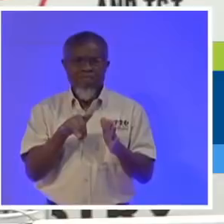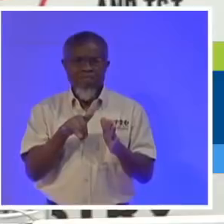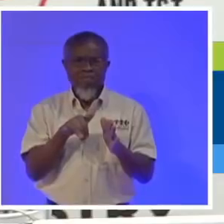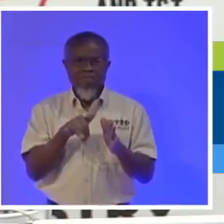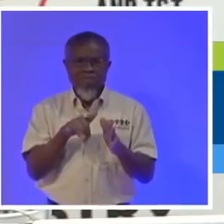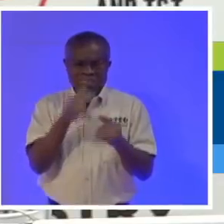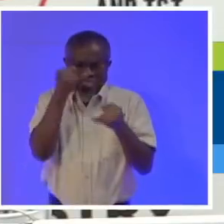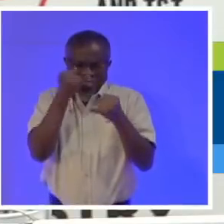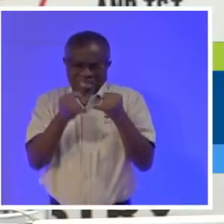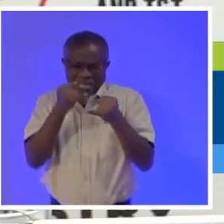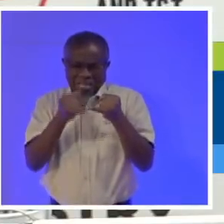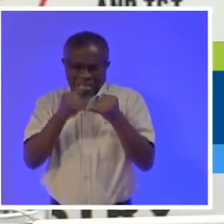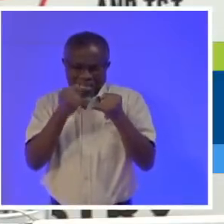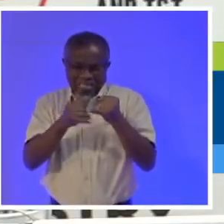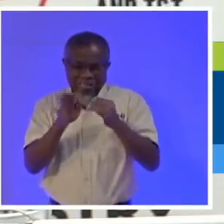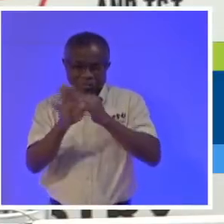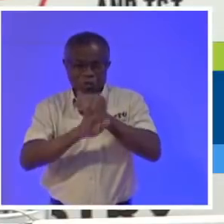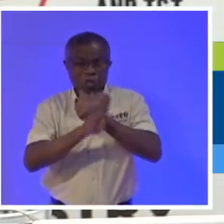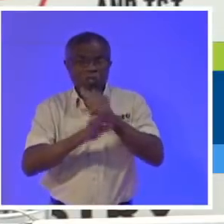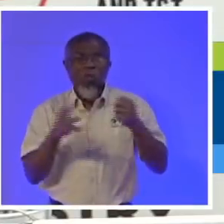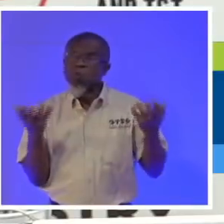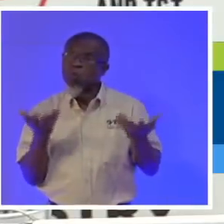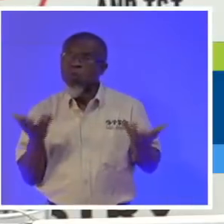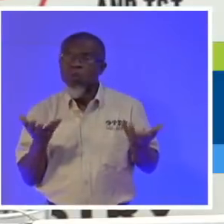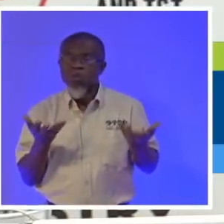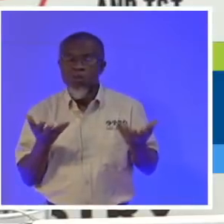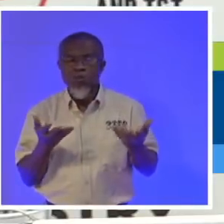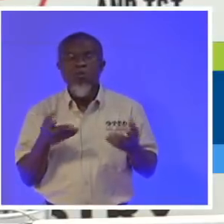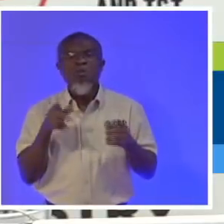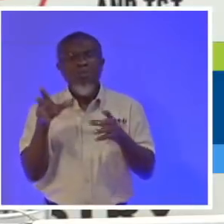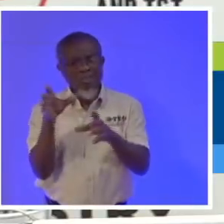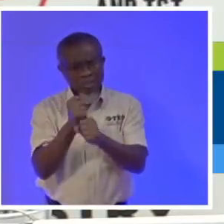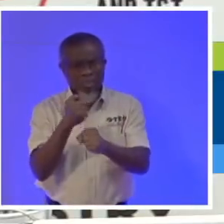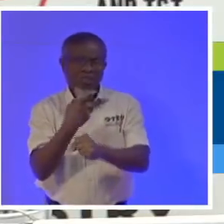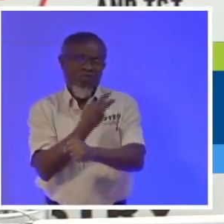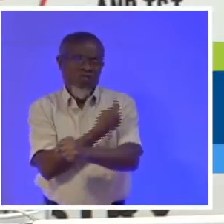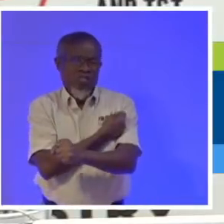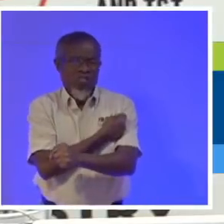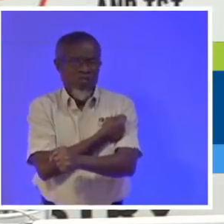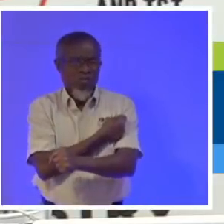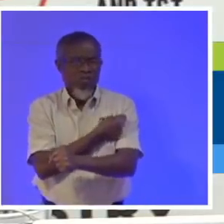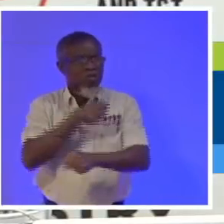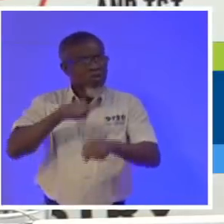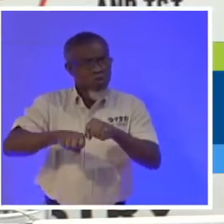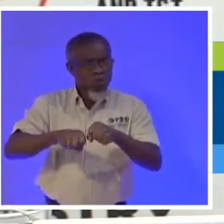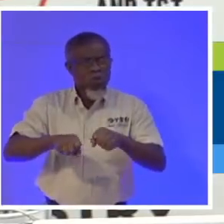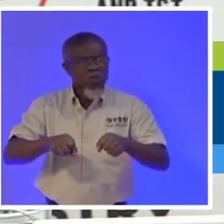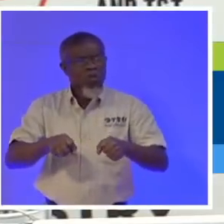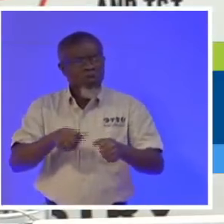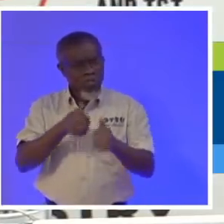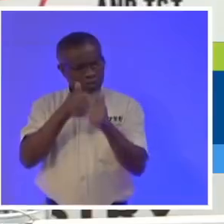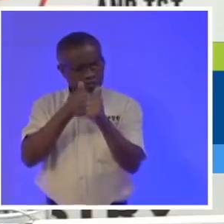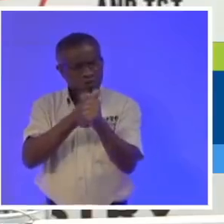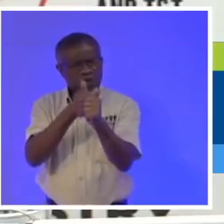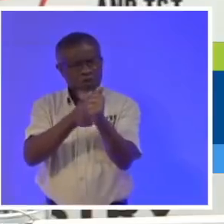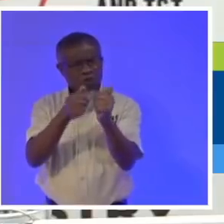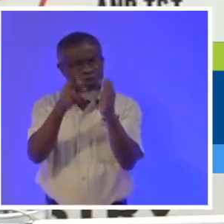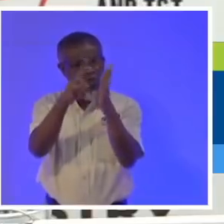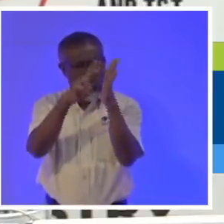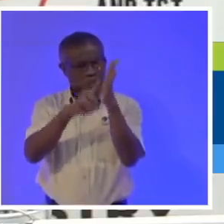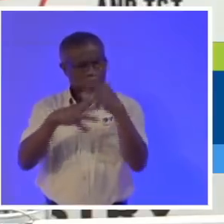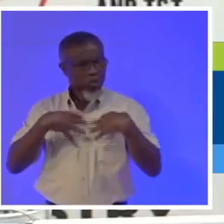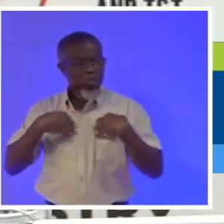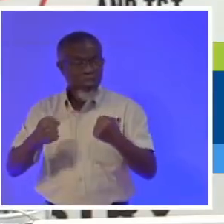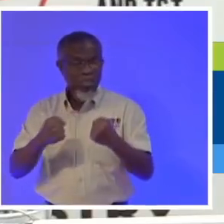heavy coat you put on, that is vaccination. So let us layer Three W's, vaccination, and we could do